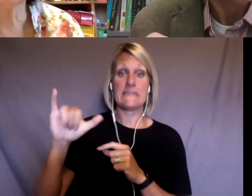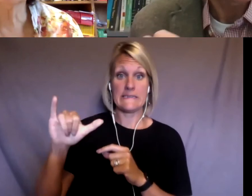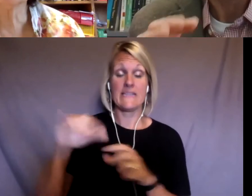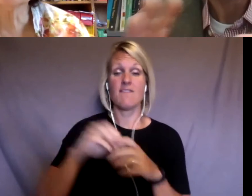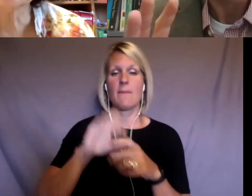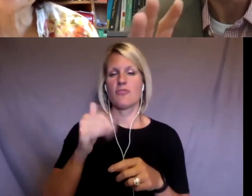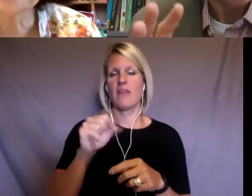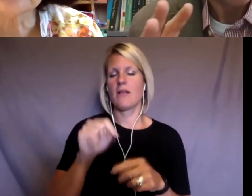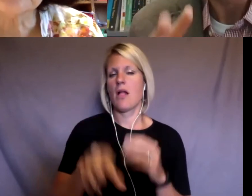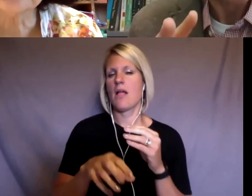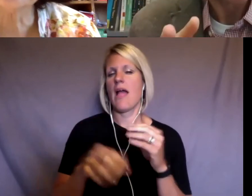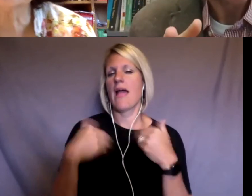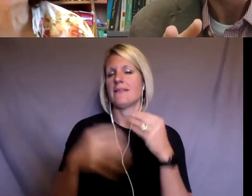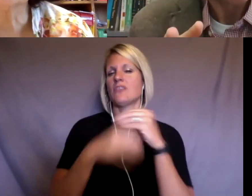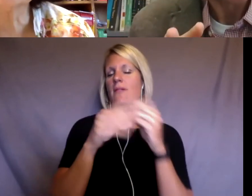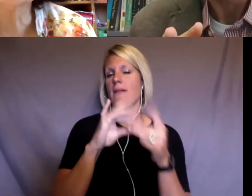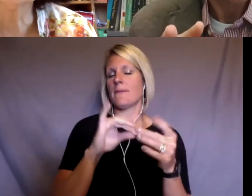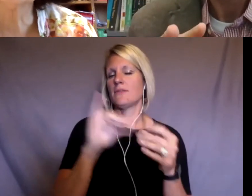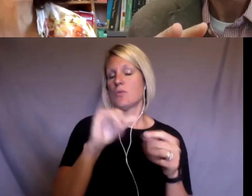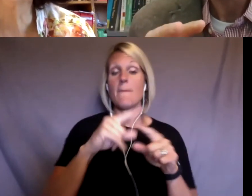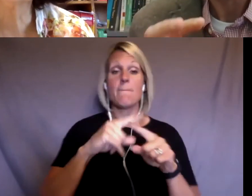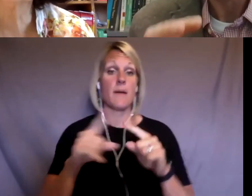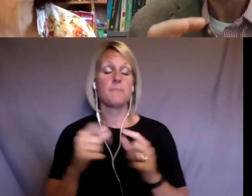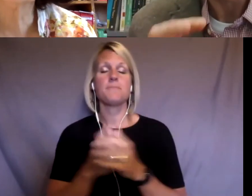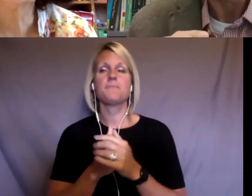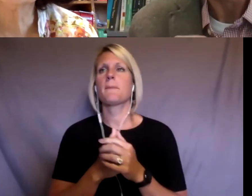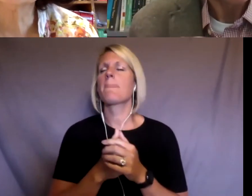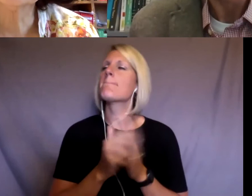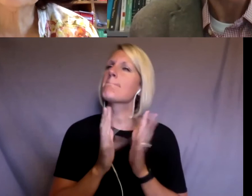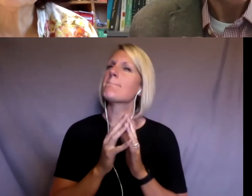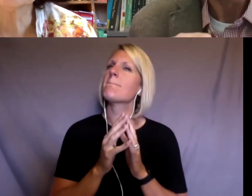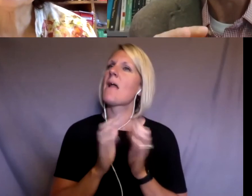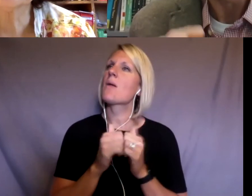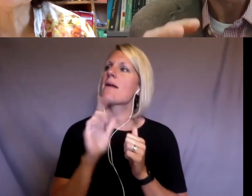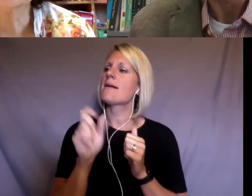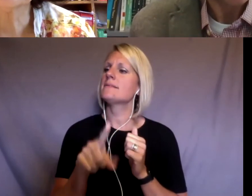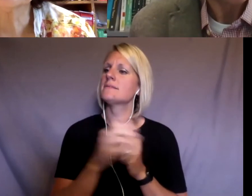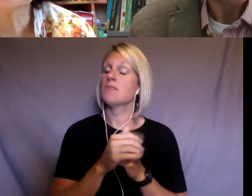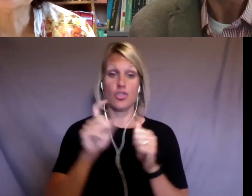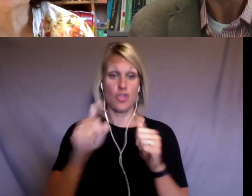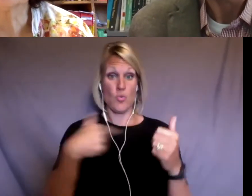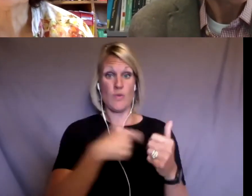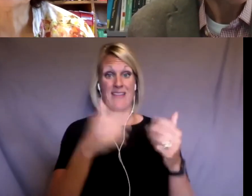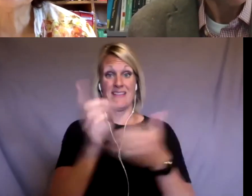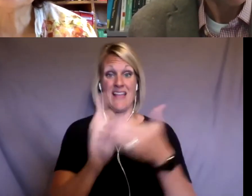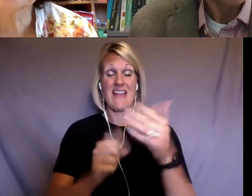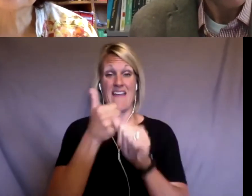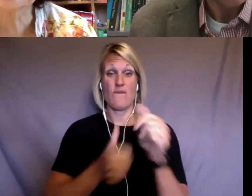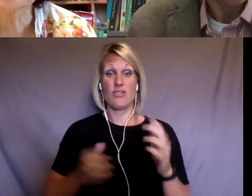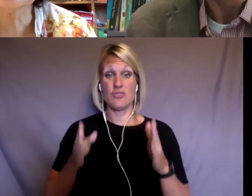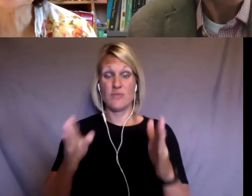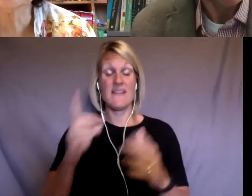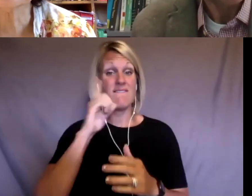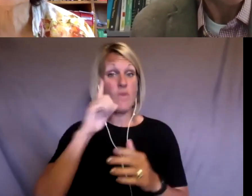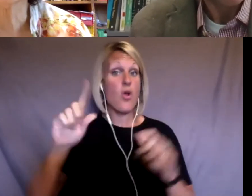And one way to ask this is, should we be designing every street for all types